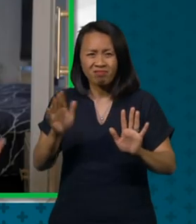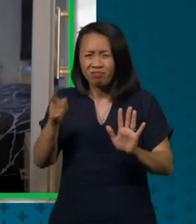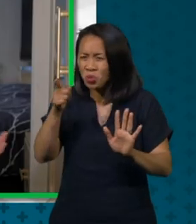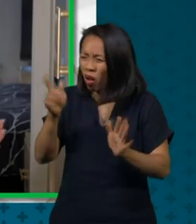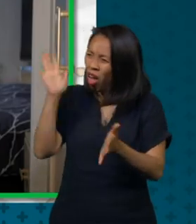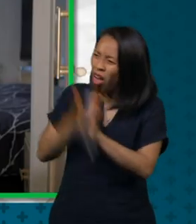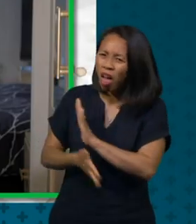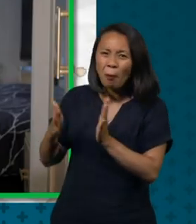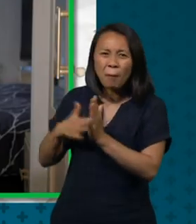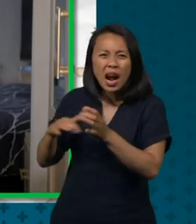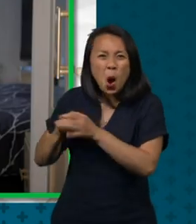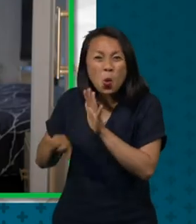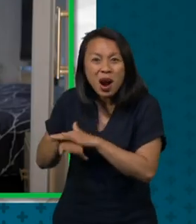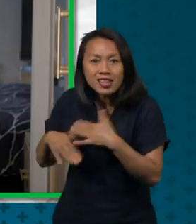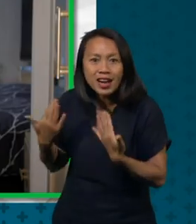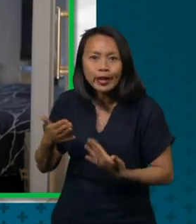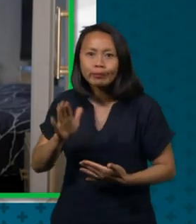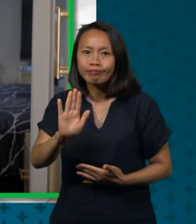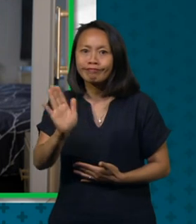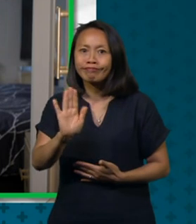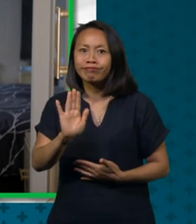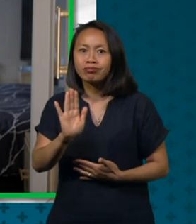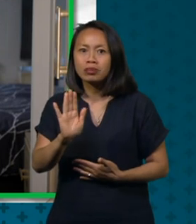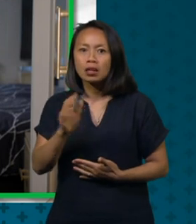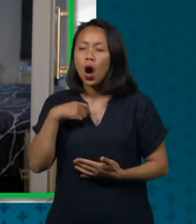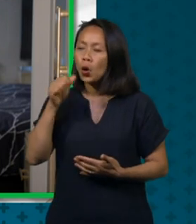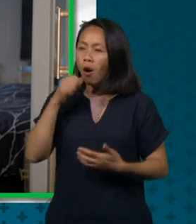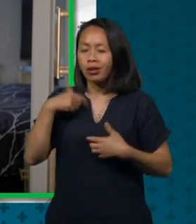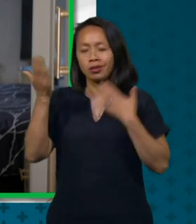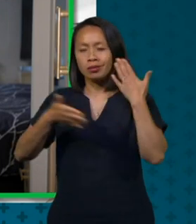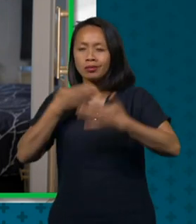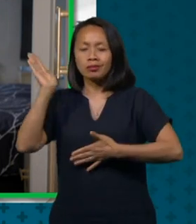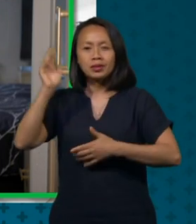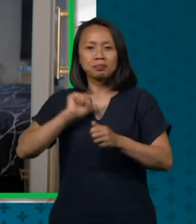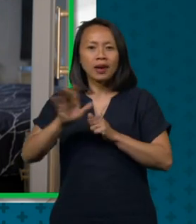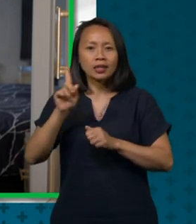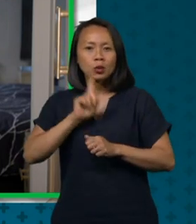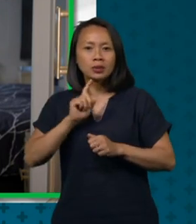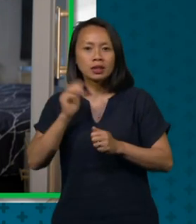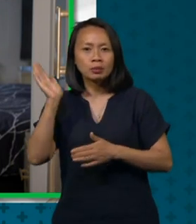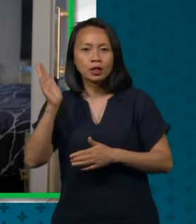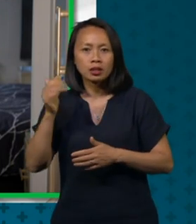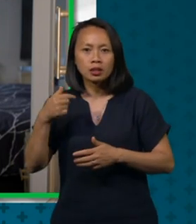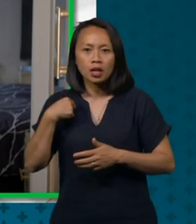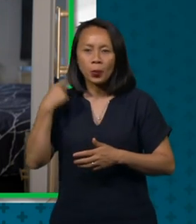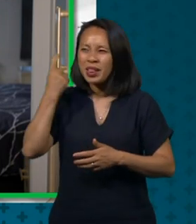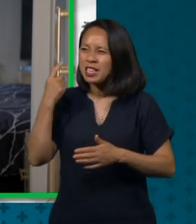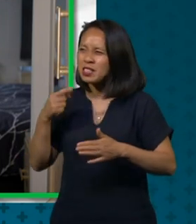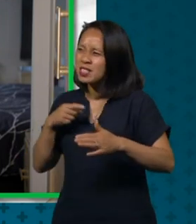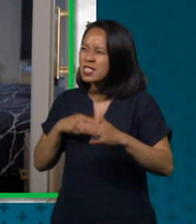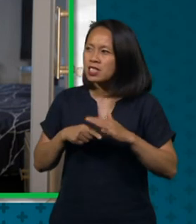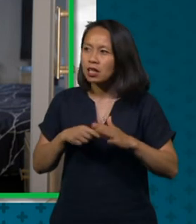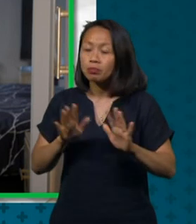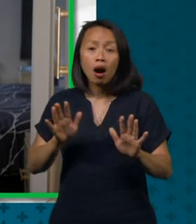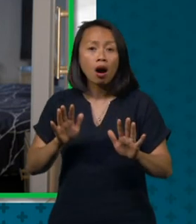day of the big best woman speech, and I was intending to storm that, obviously. But I hadn't expected to make an even more important one,